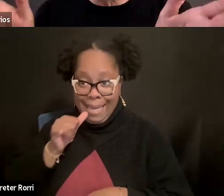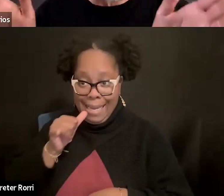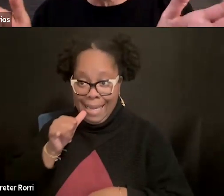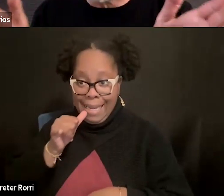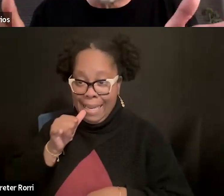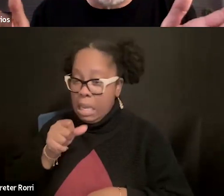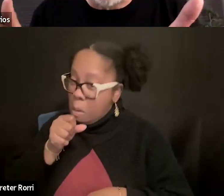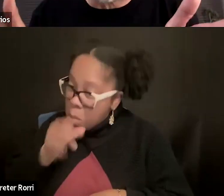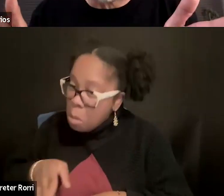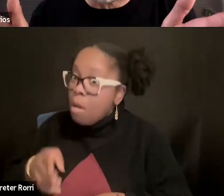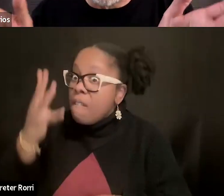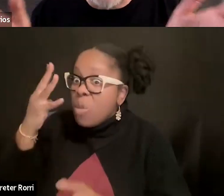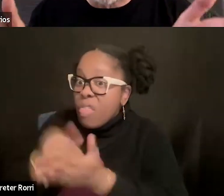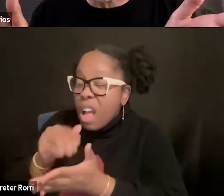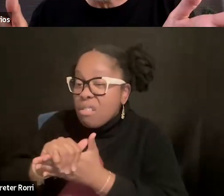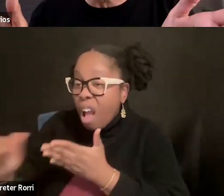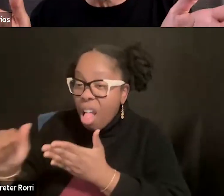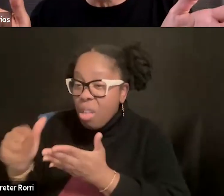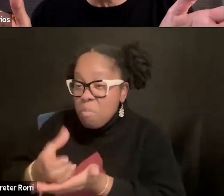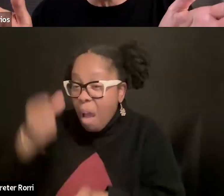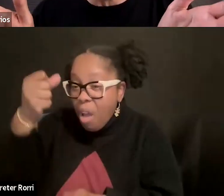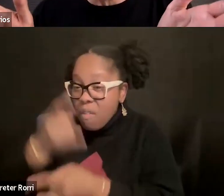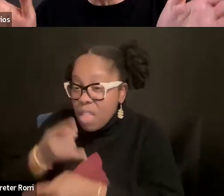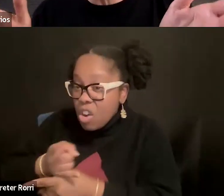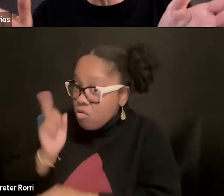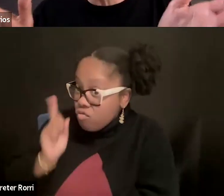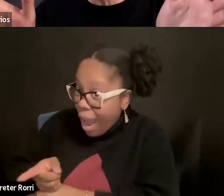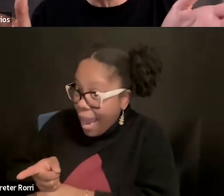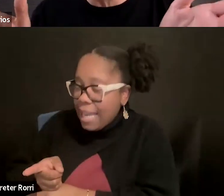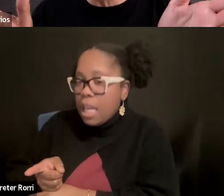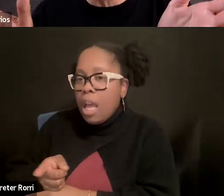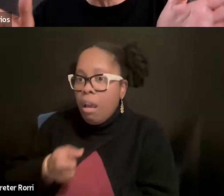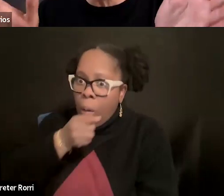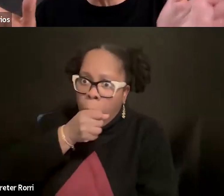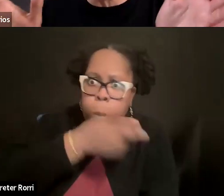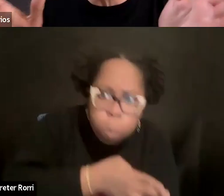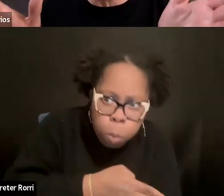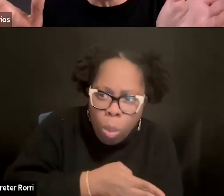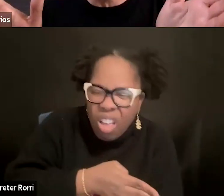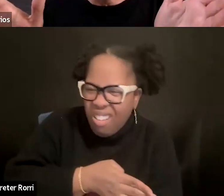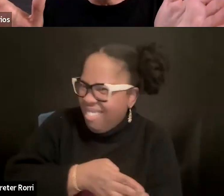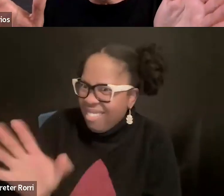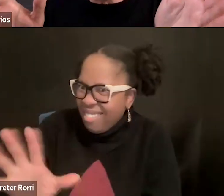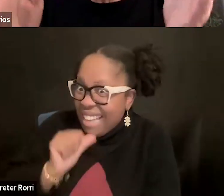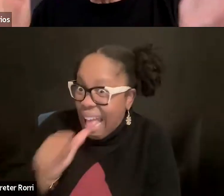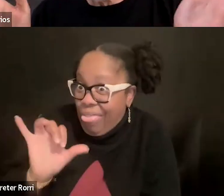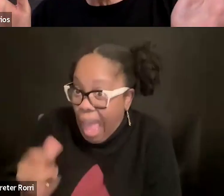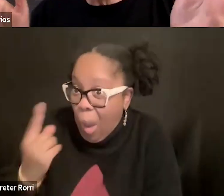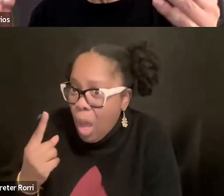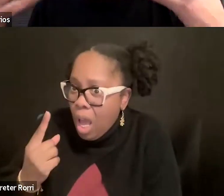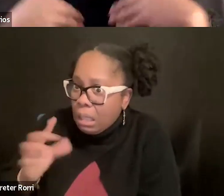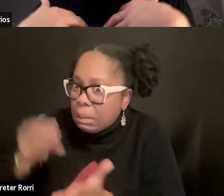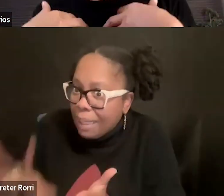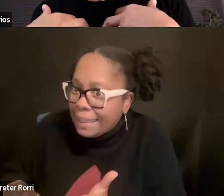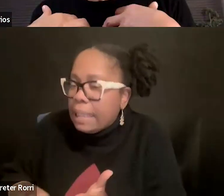it's a $4,000 bottle of liquor, right? Yeah. Of all things to spit out, maybe that's not the one, but he spits it